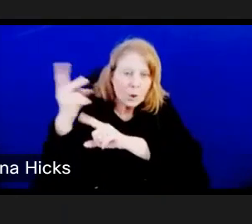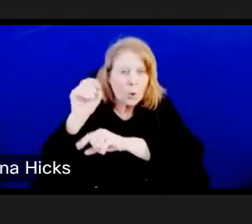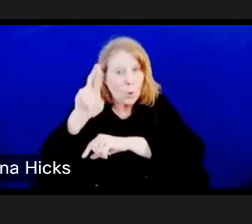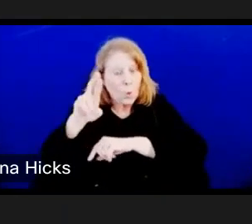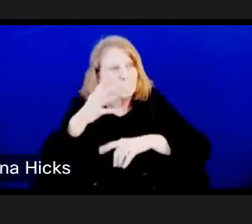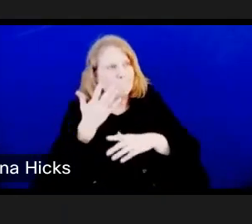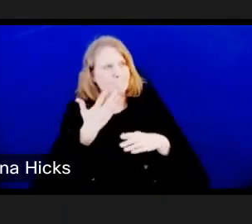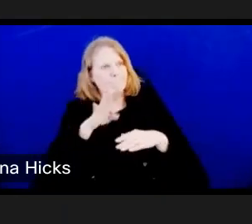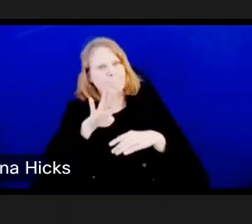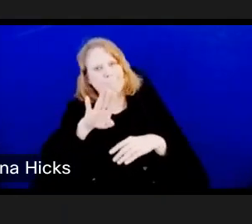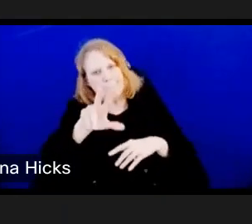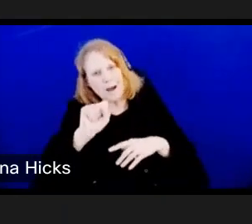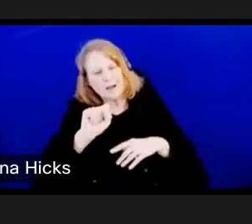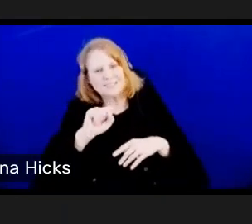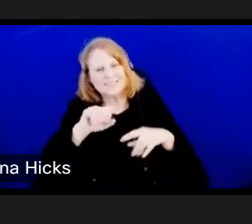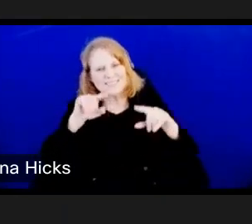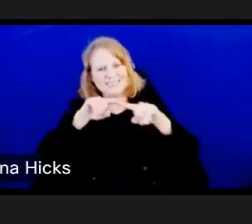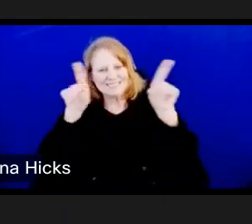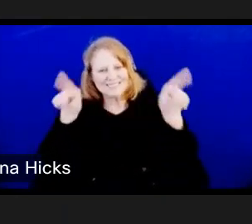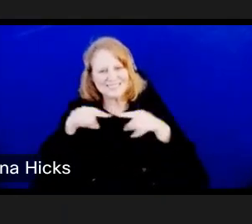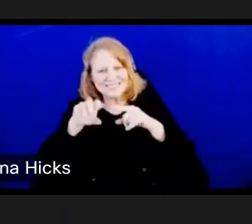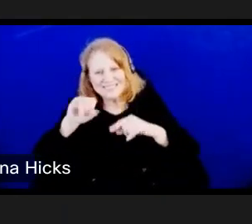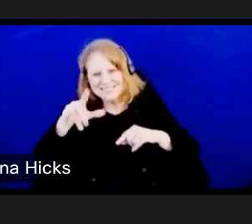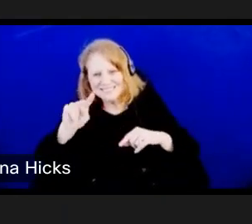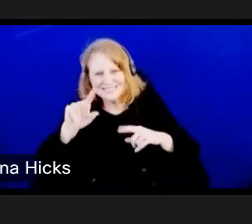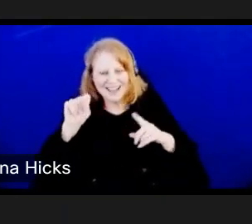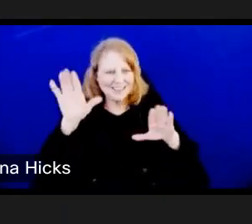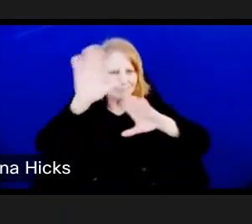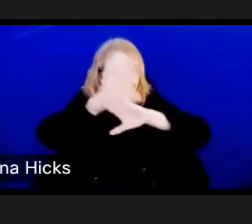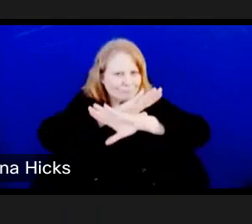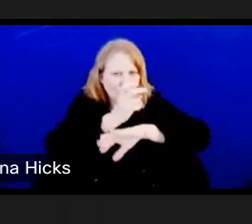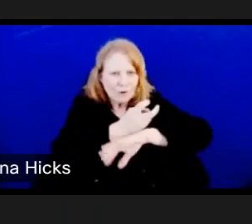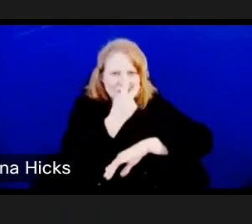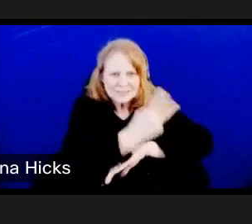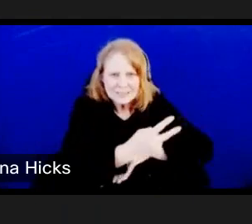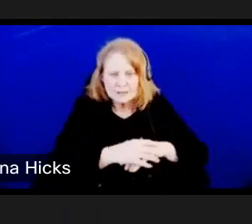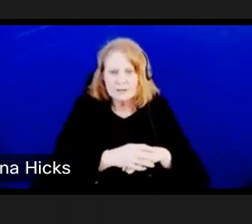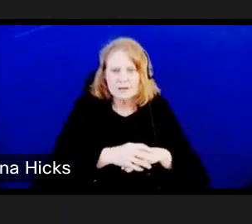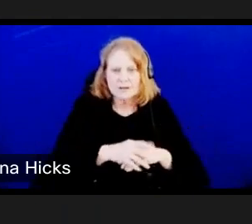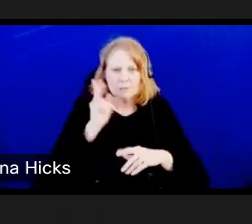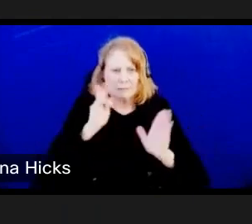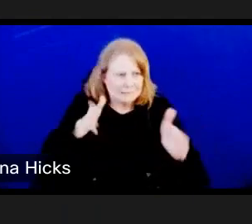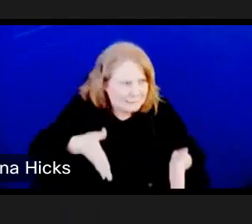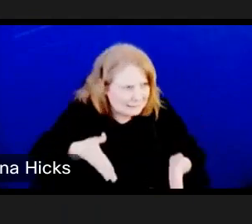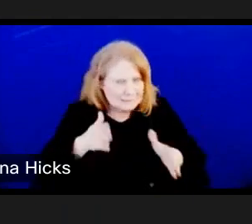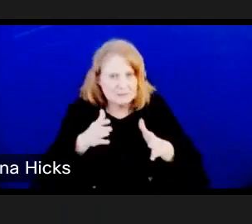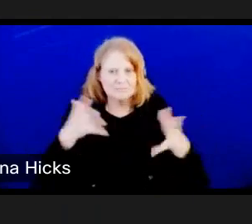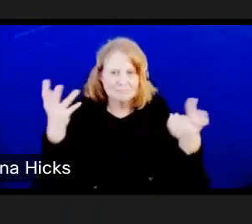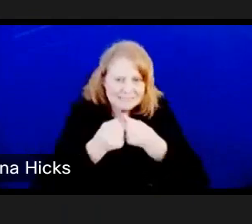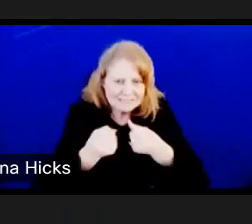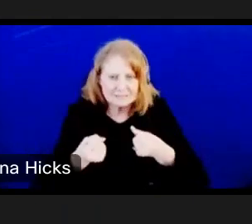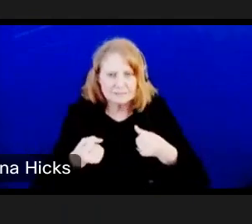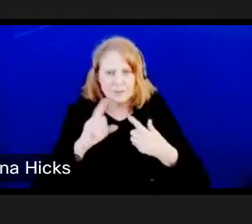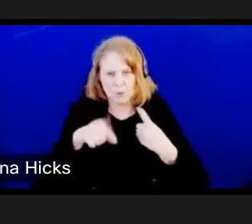signs placed over them. And people have been coming to screeching halts and having accidents